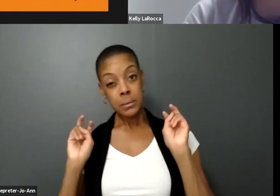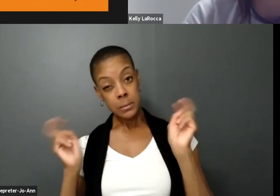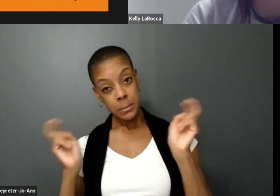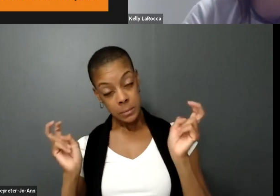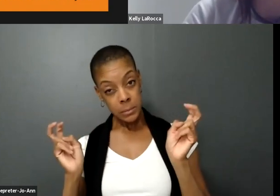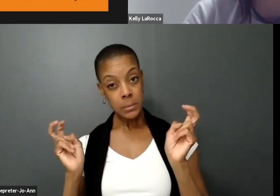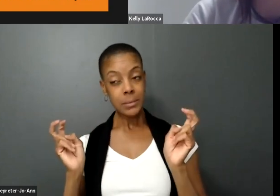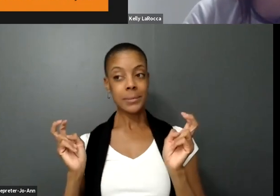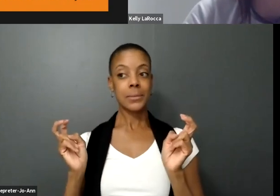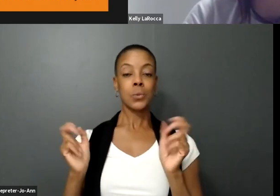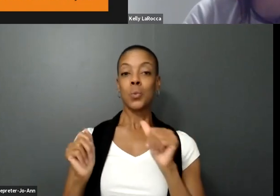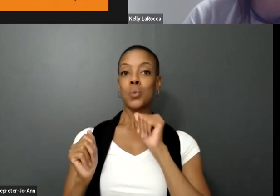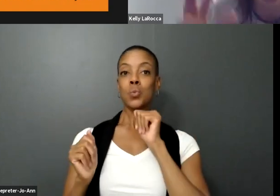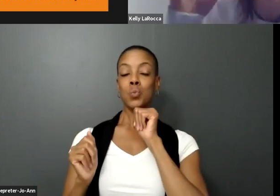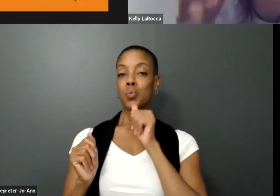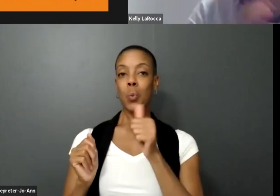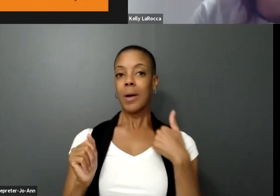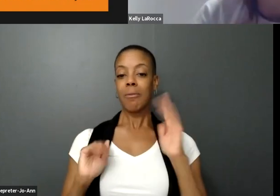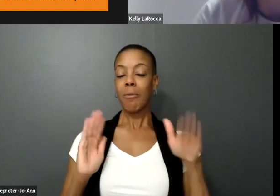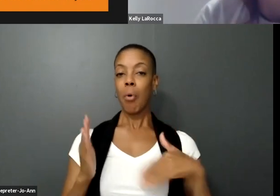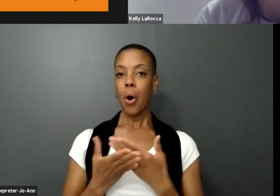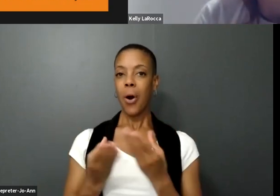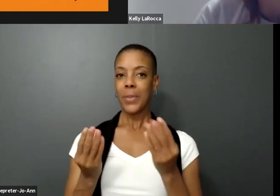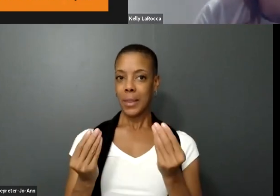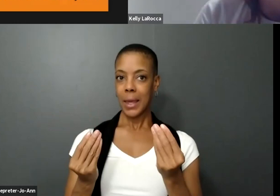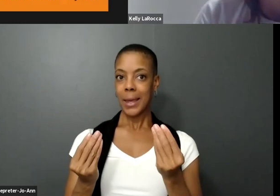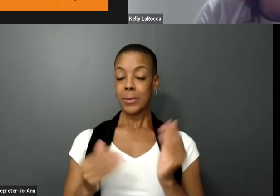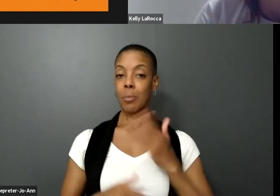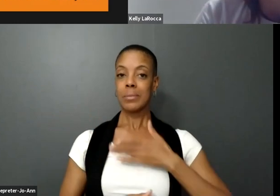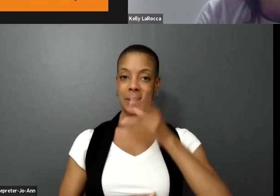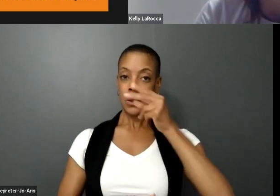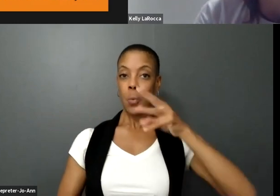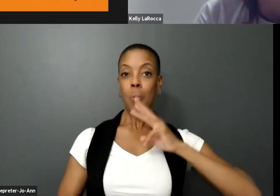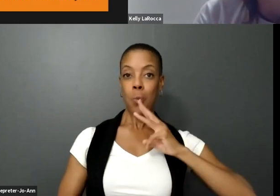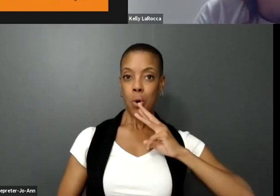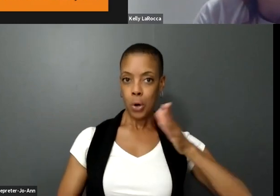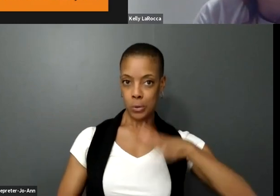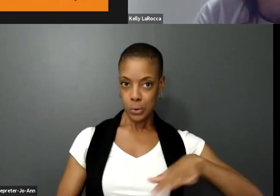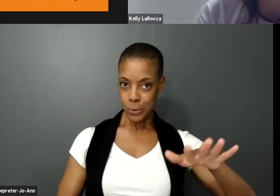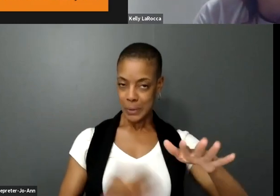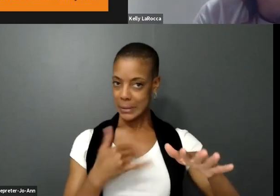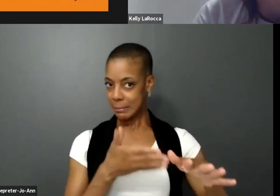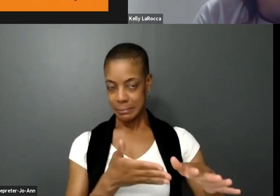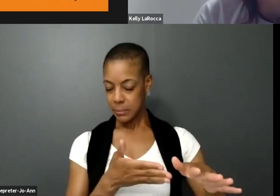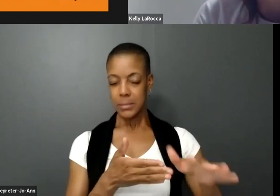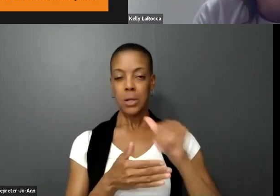We still don't have lands that are part of our First Nation that are waterfront. However, we've been very fortunate